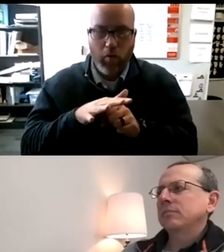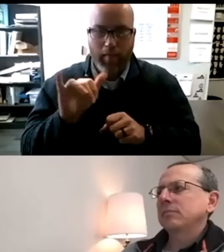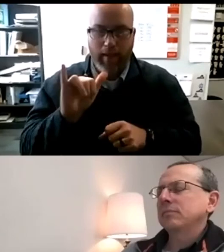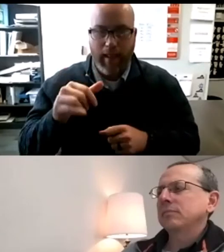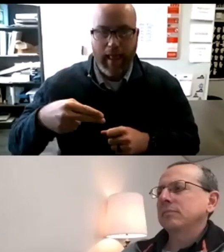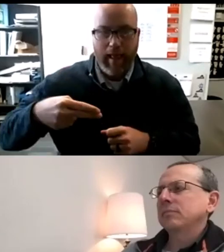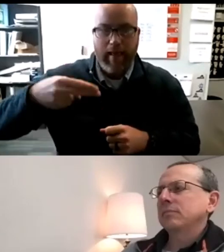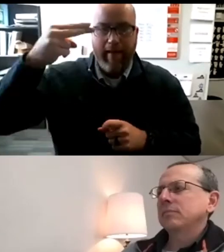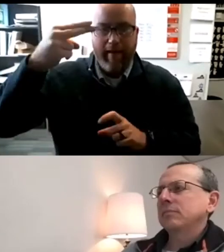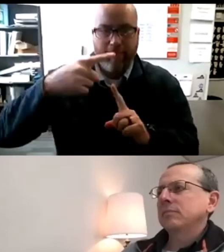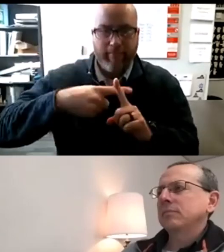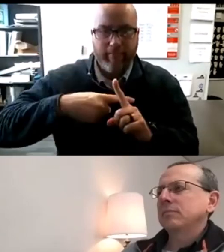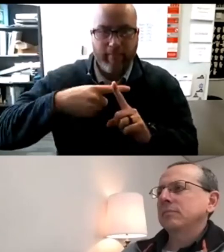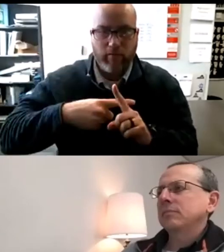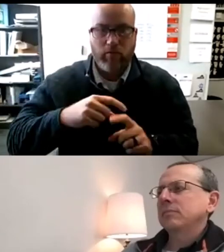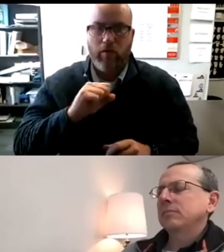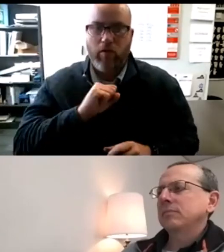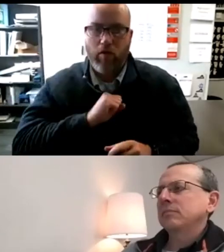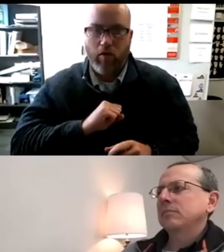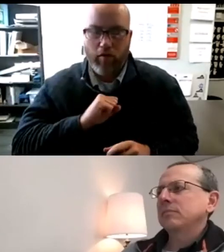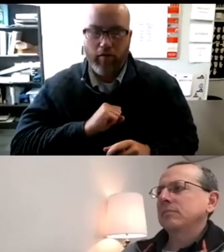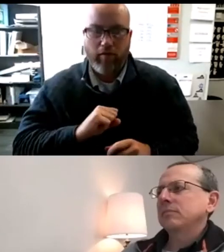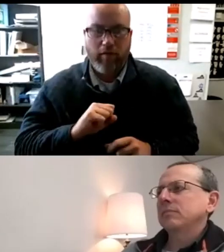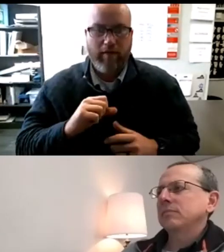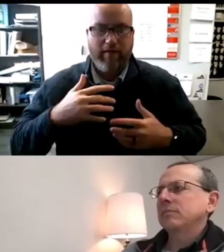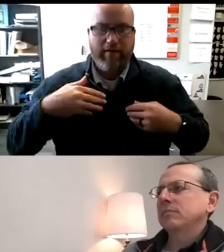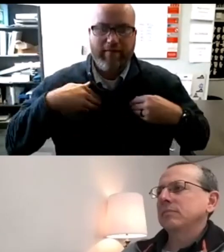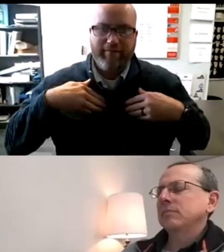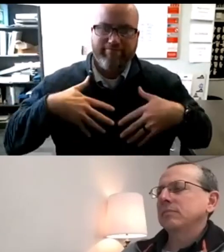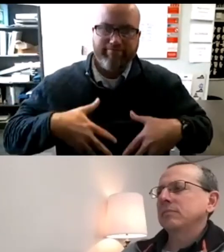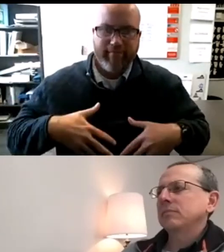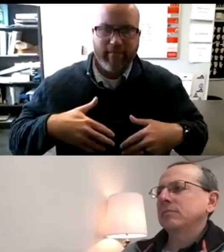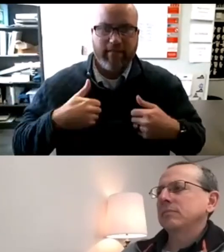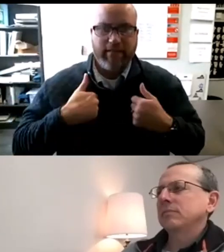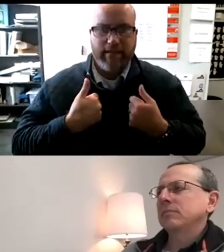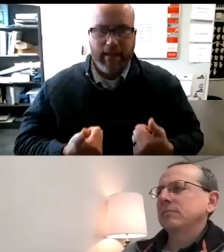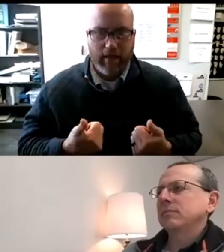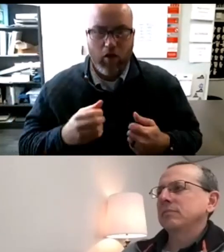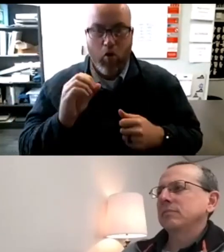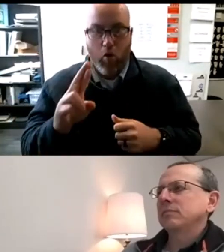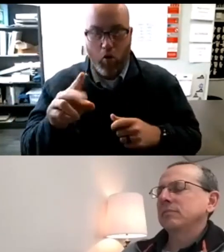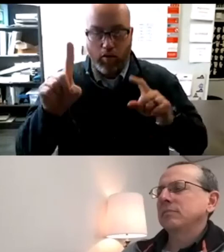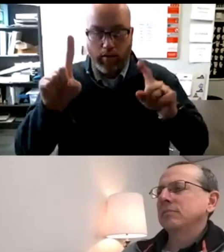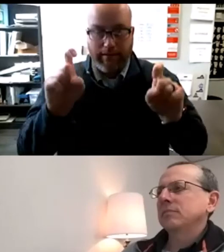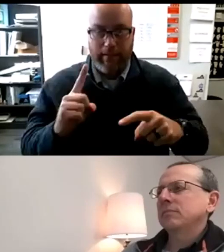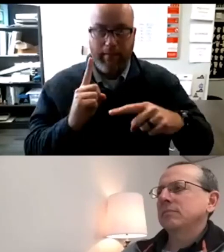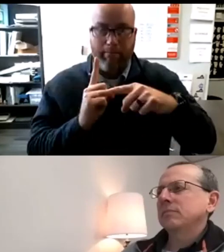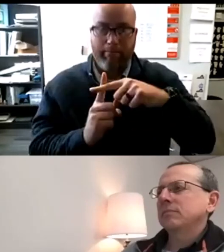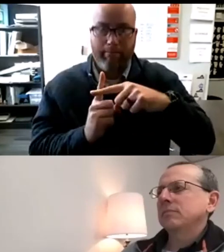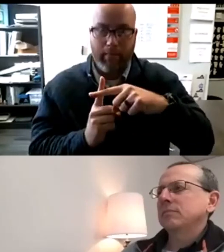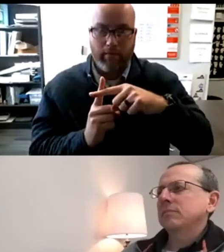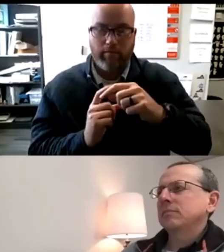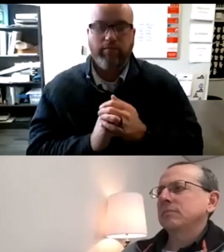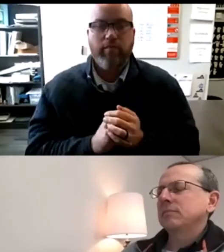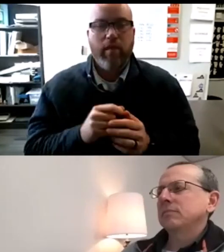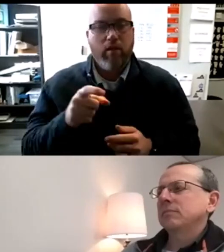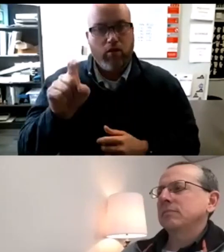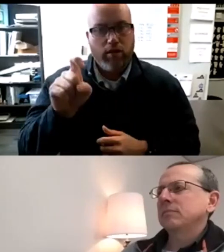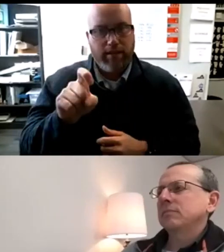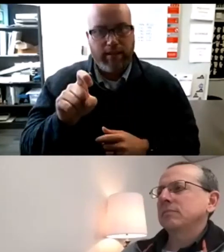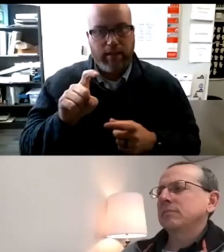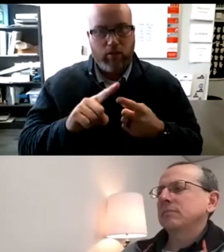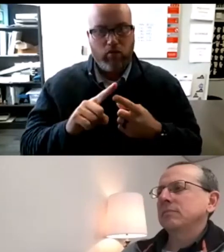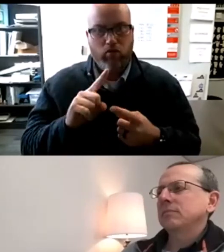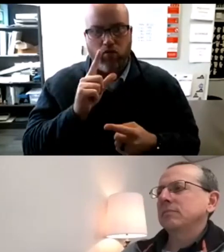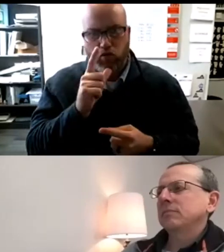fever, dry cough, fatigue, or if you have tested positive for COVID, we need you to